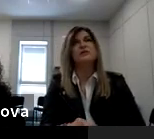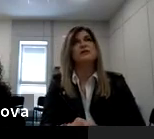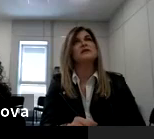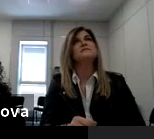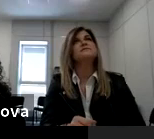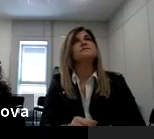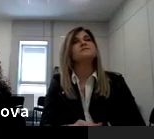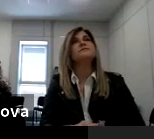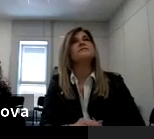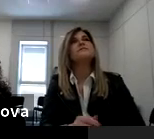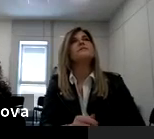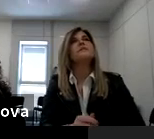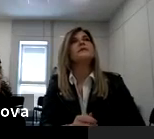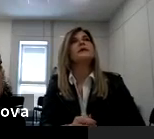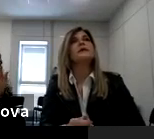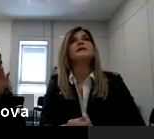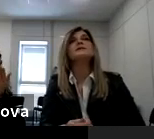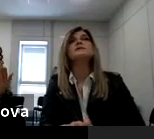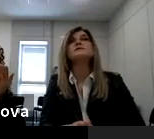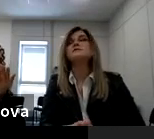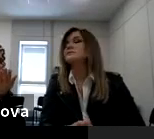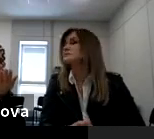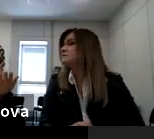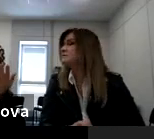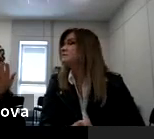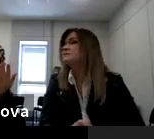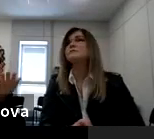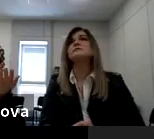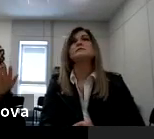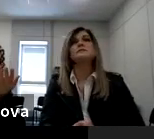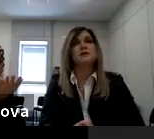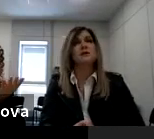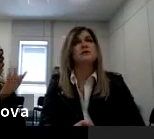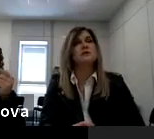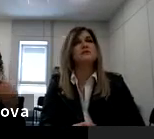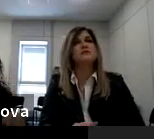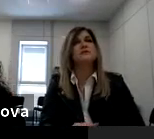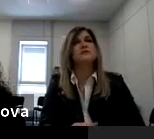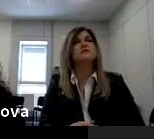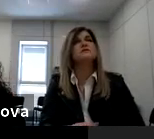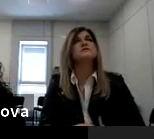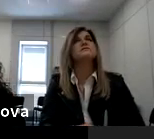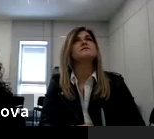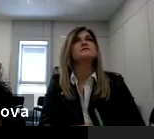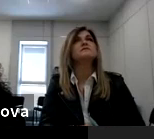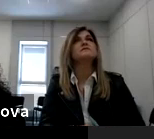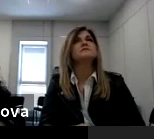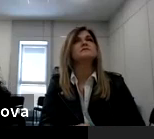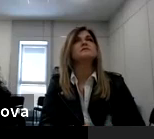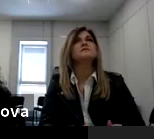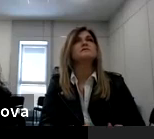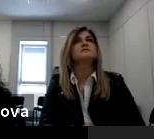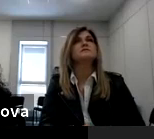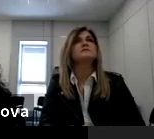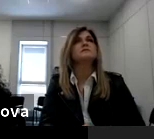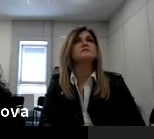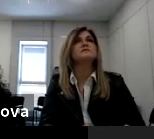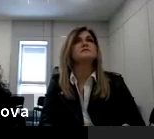procedure here. And it can also be monochrome and RGB version. Yes, yeah, of course.